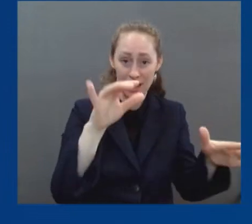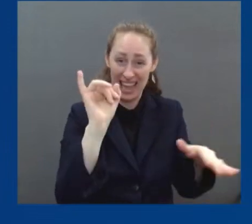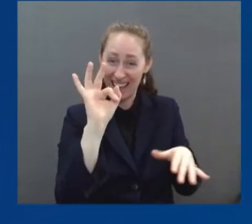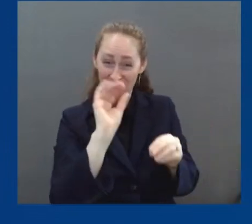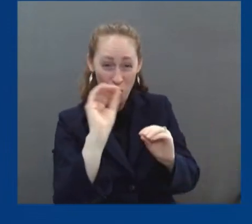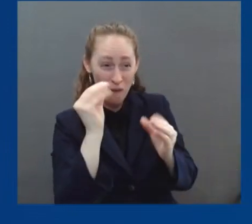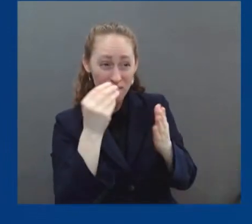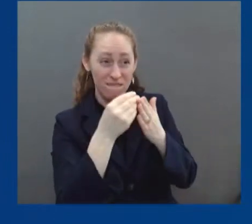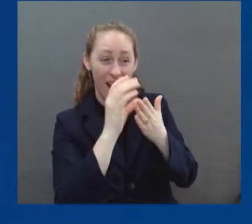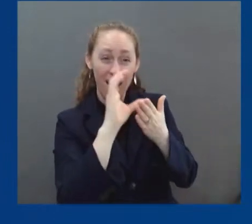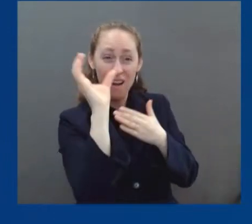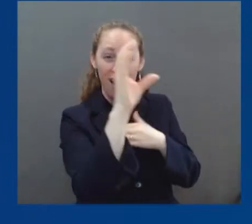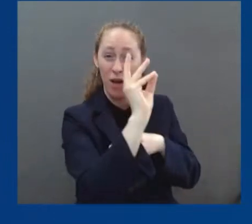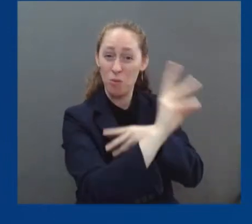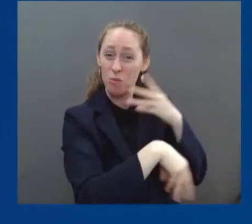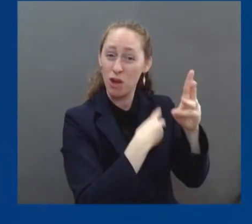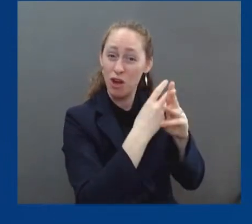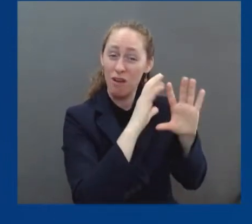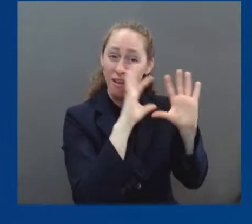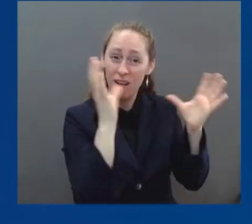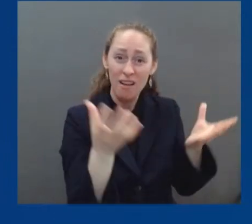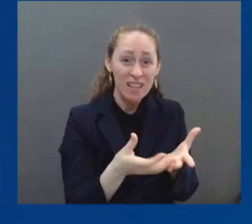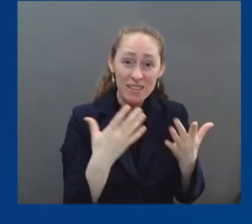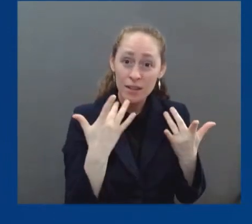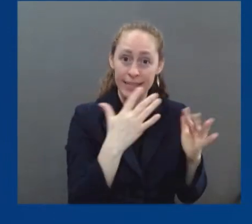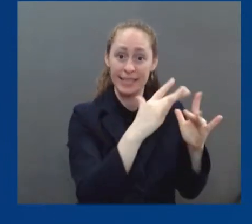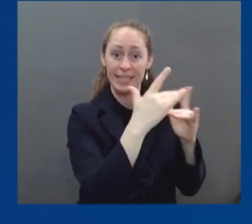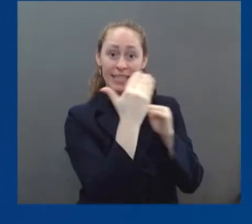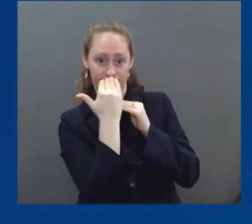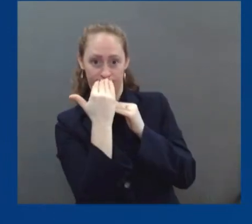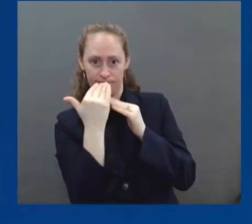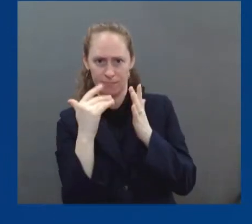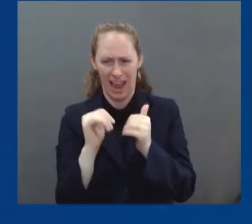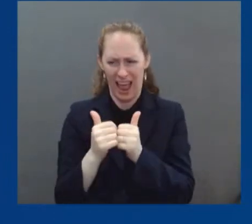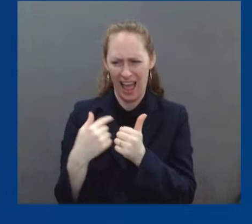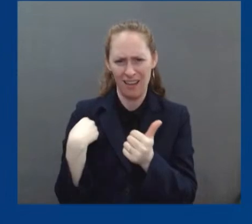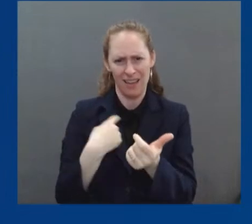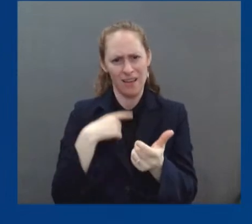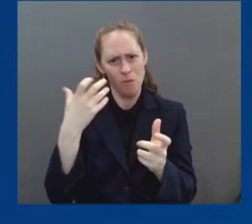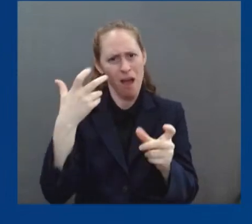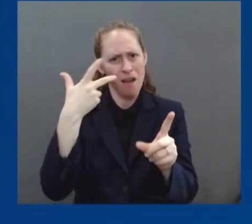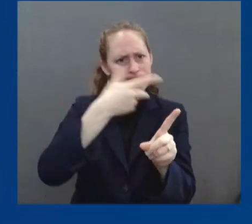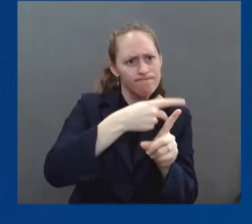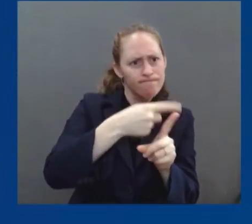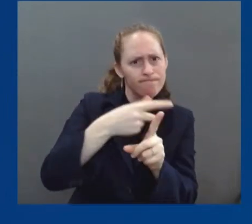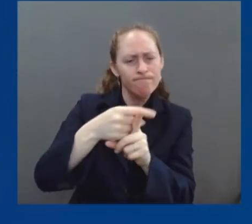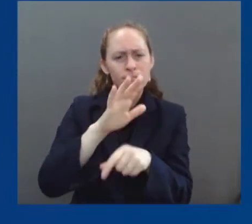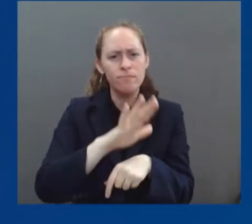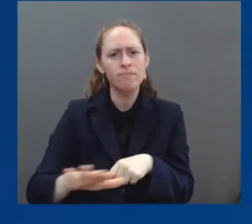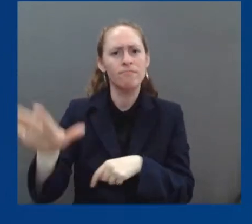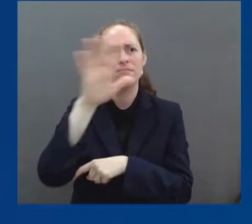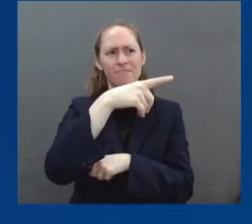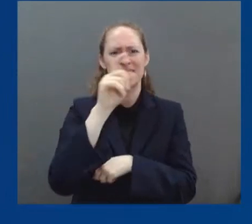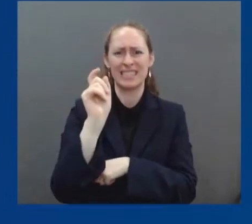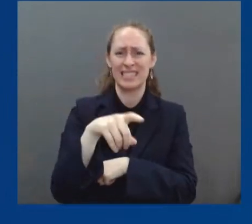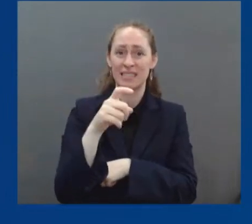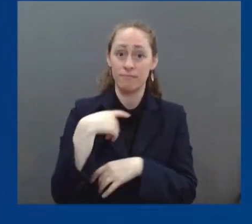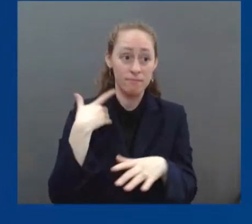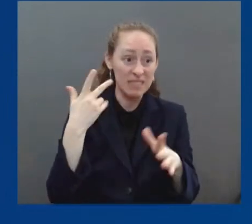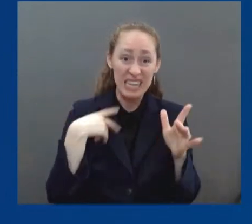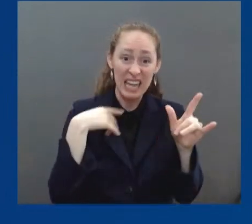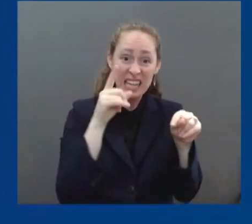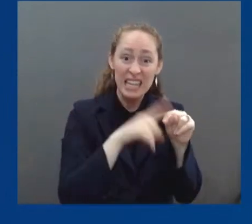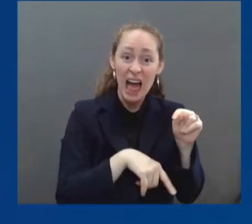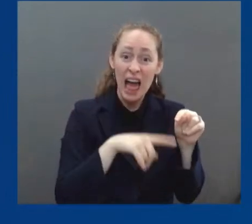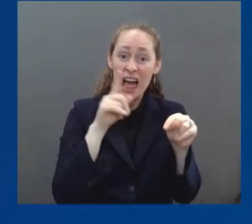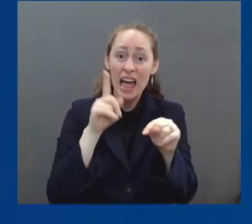in countries in need. We will lack funding to provide oxygen and other life-saving supplies. And our